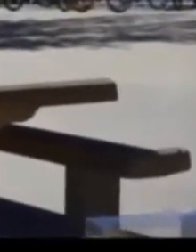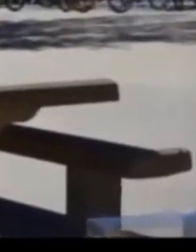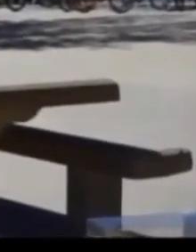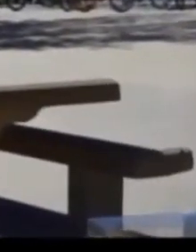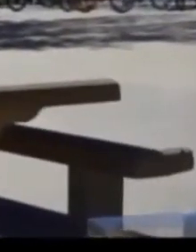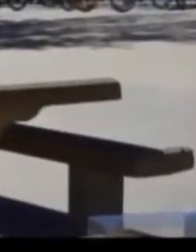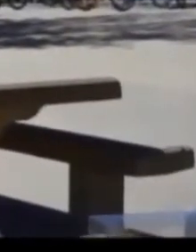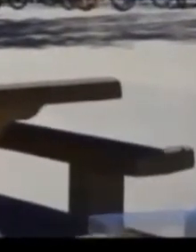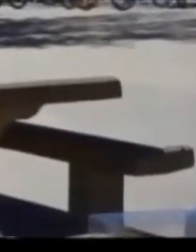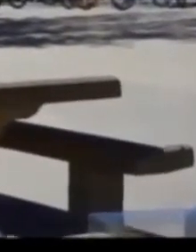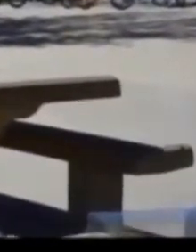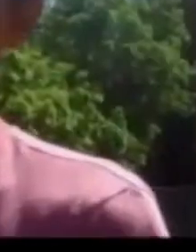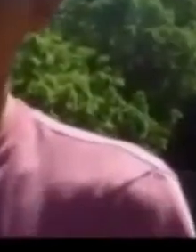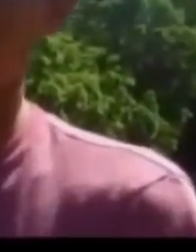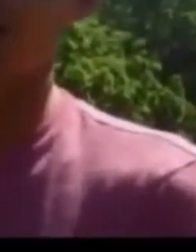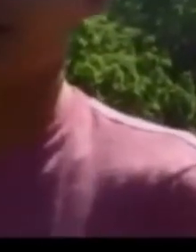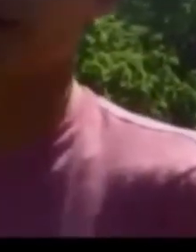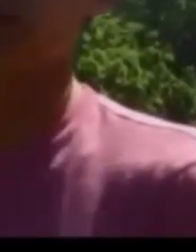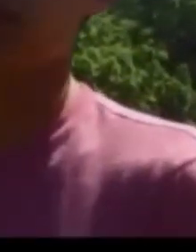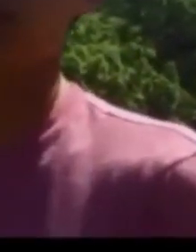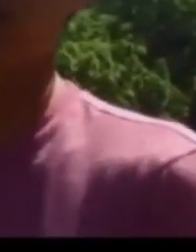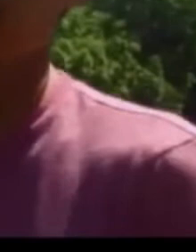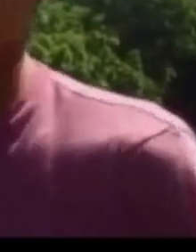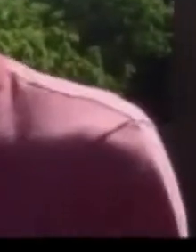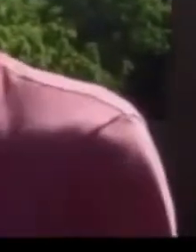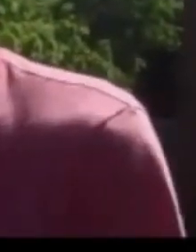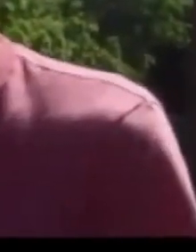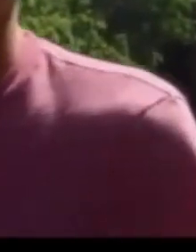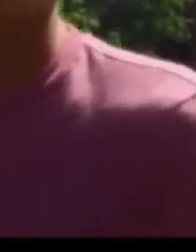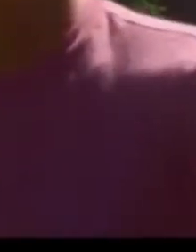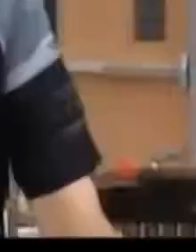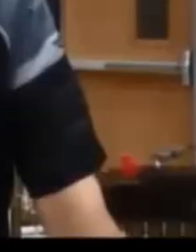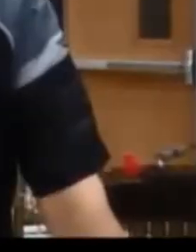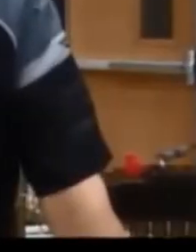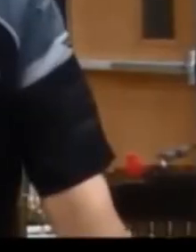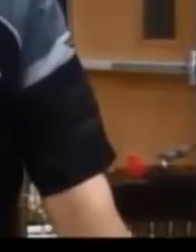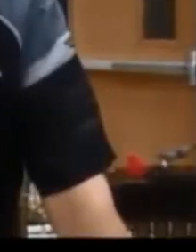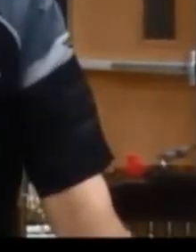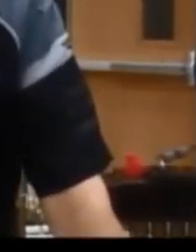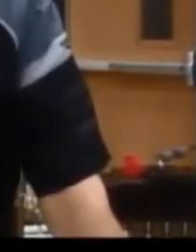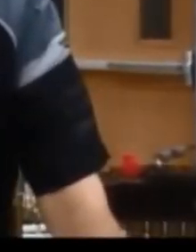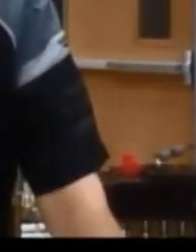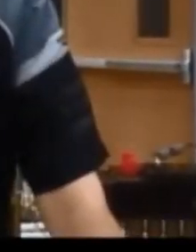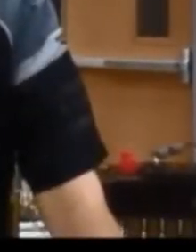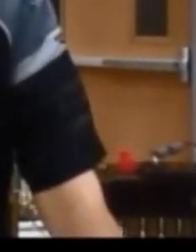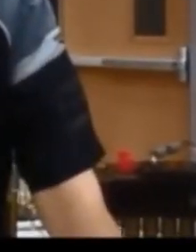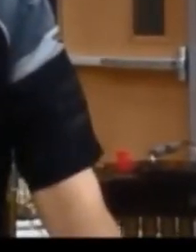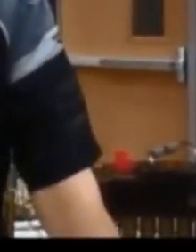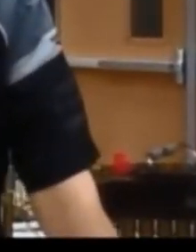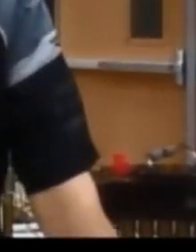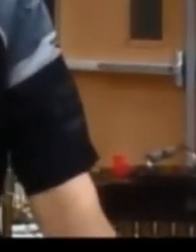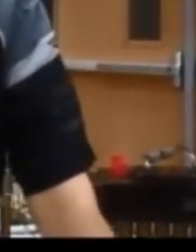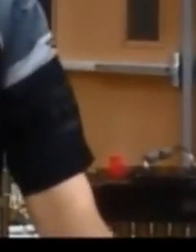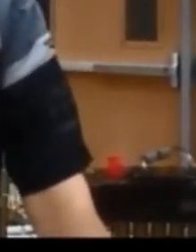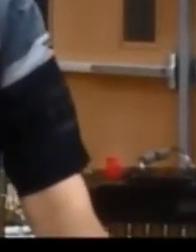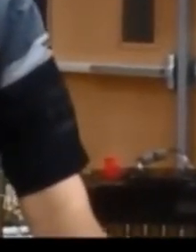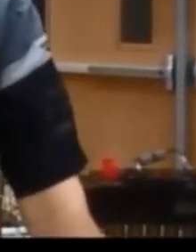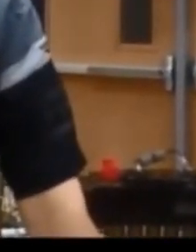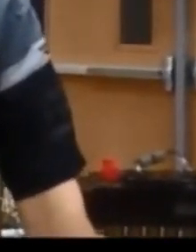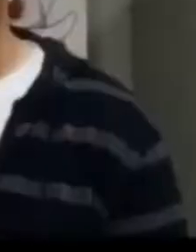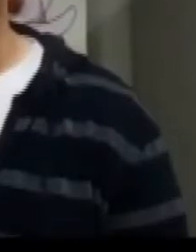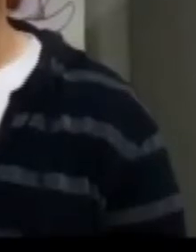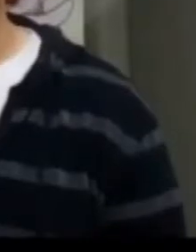the labs in AP Bio. I'll really miss the food. My favorite part was all of Tessman's life advice and